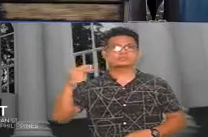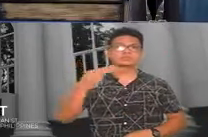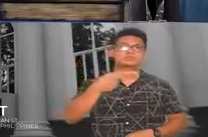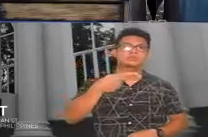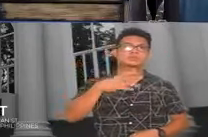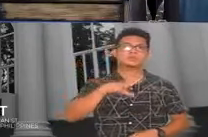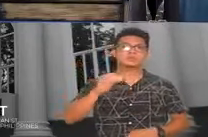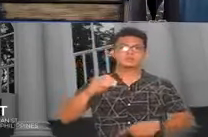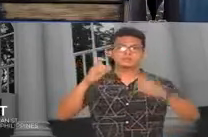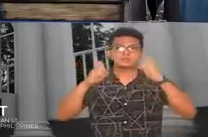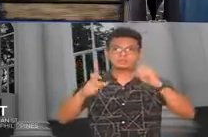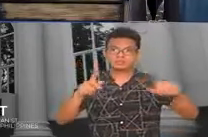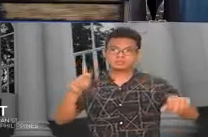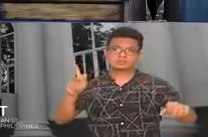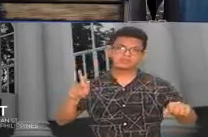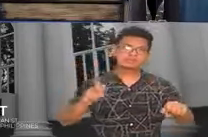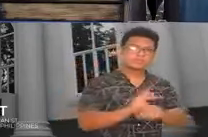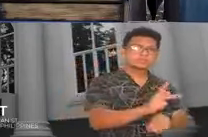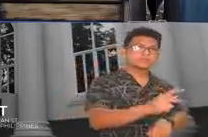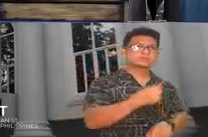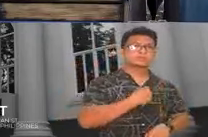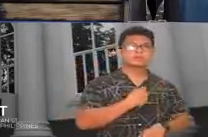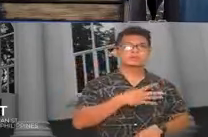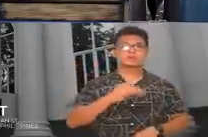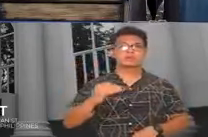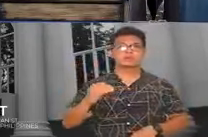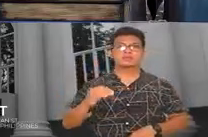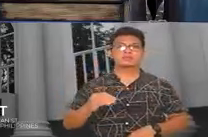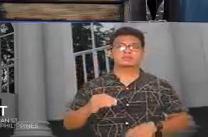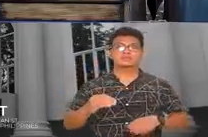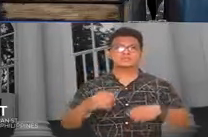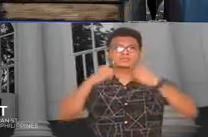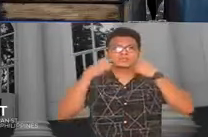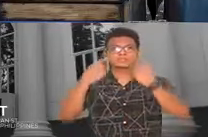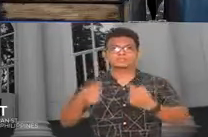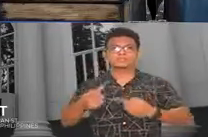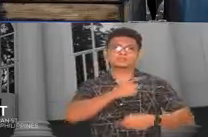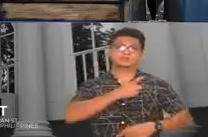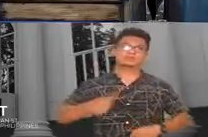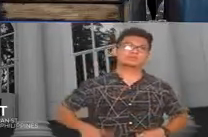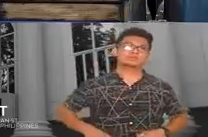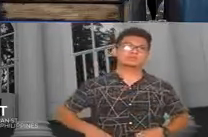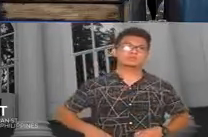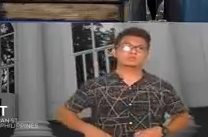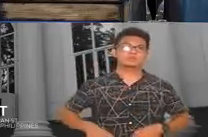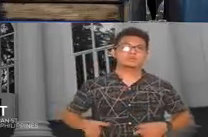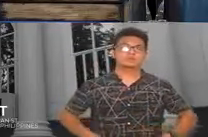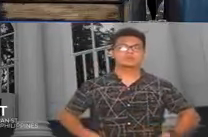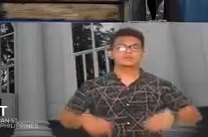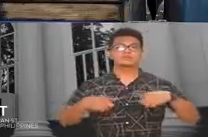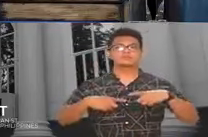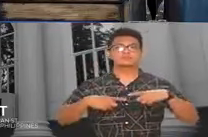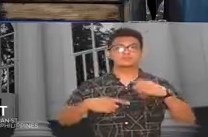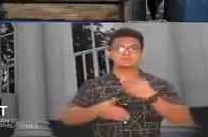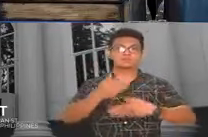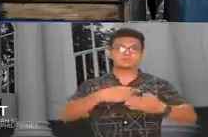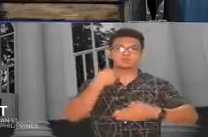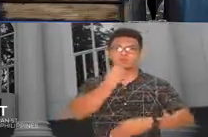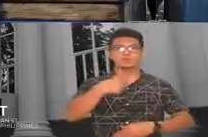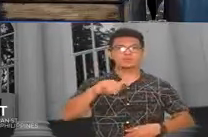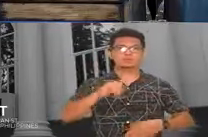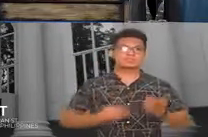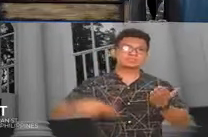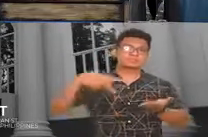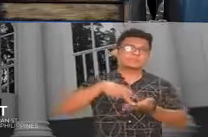here, and he shall slay me. Together, verse 15. And Elijah said, As the Lord of hosts liveth,